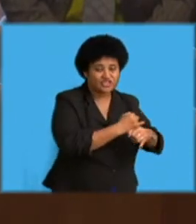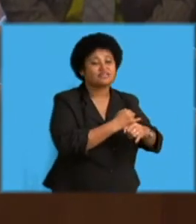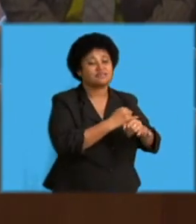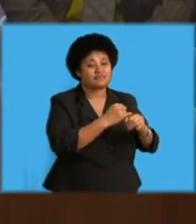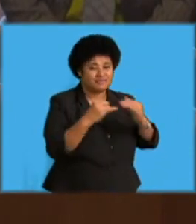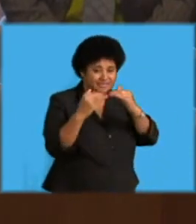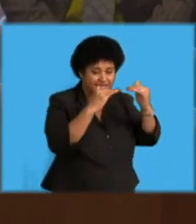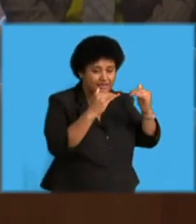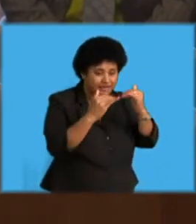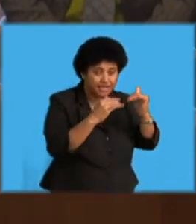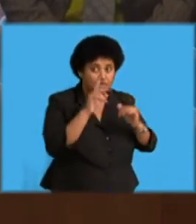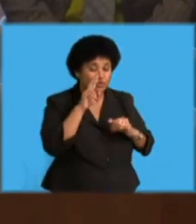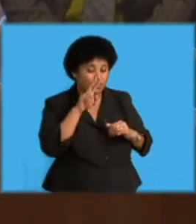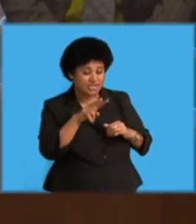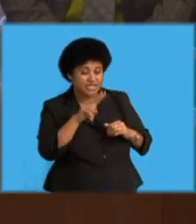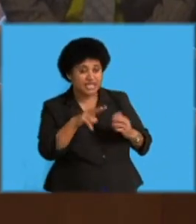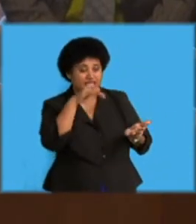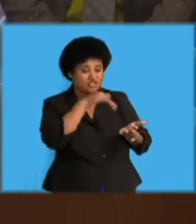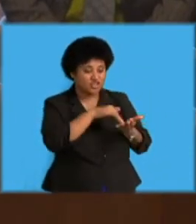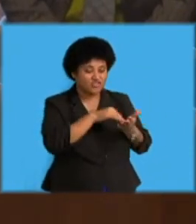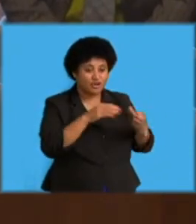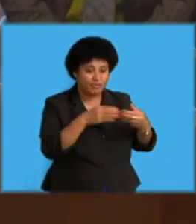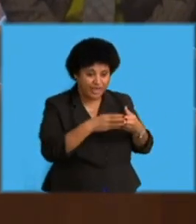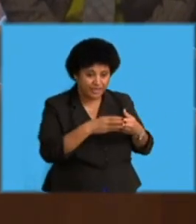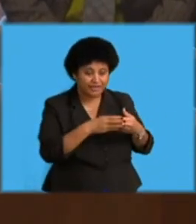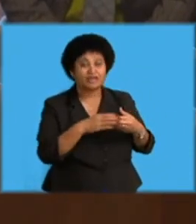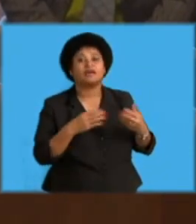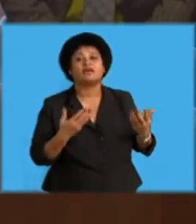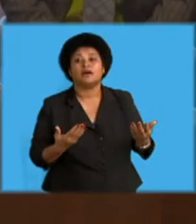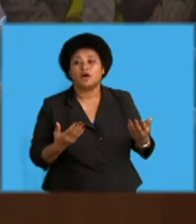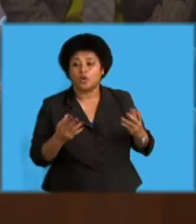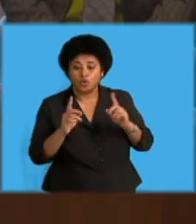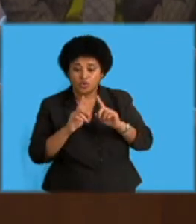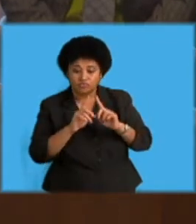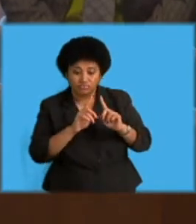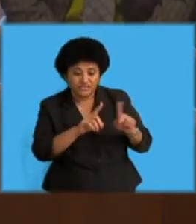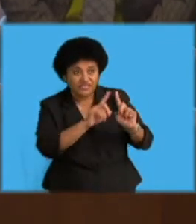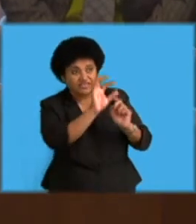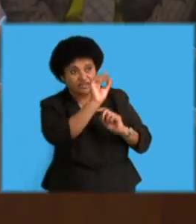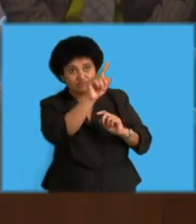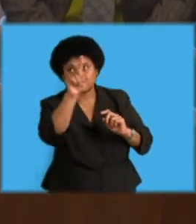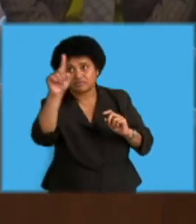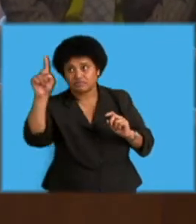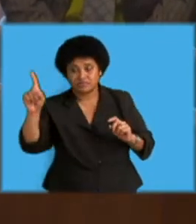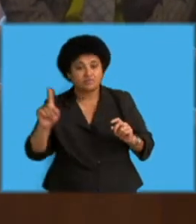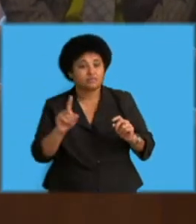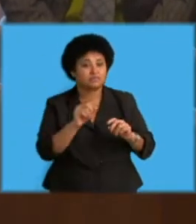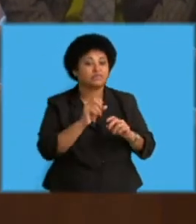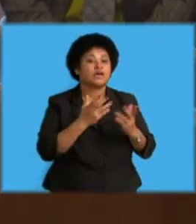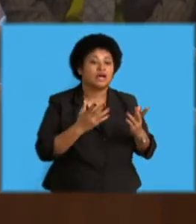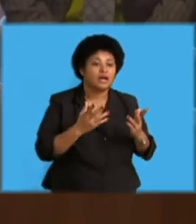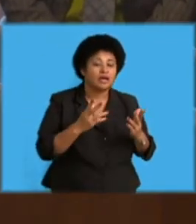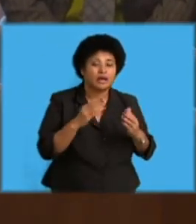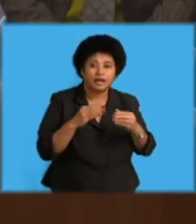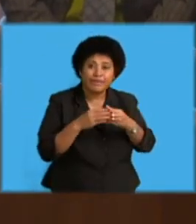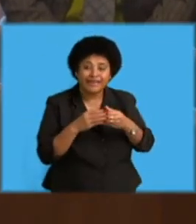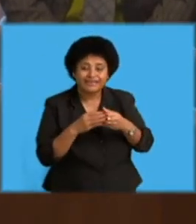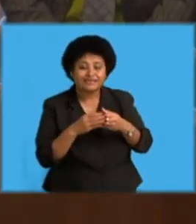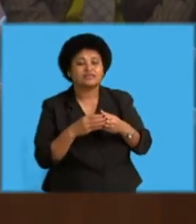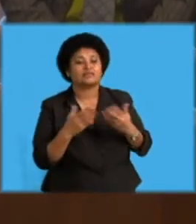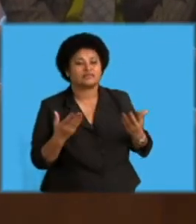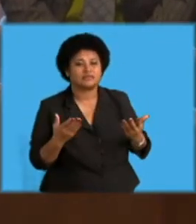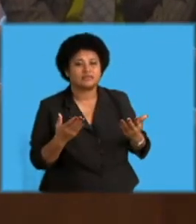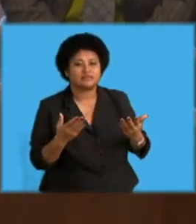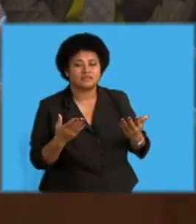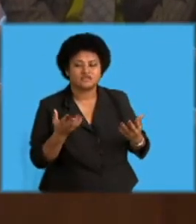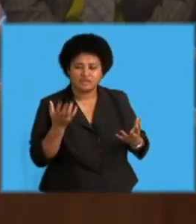if you look at in multilateral development banks, we actually are on a very good footing. Of course, as we